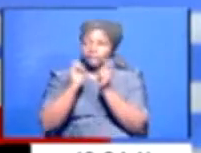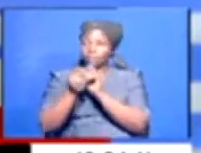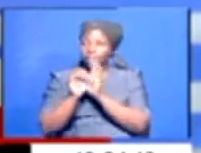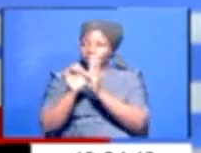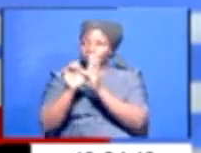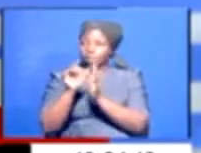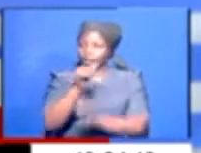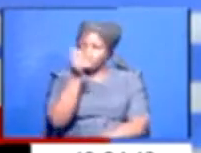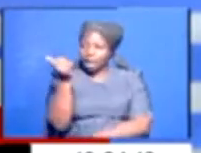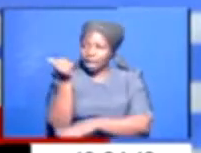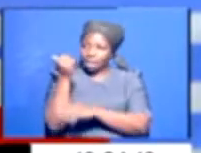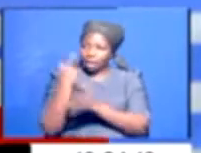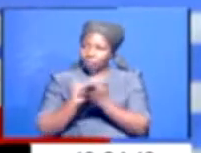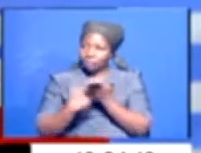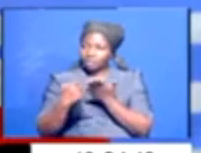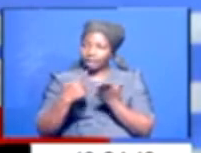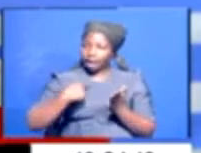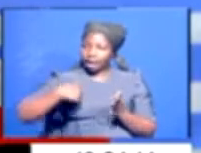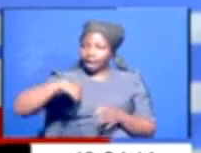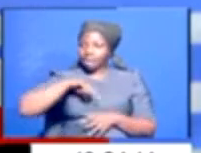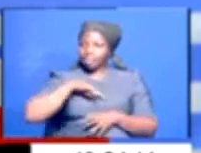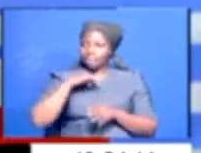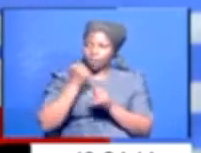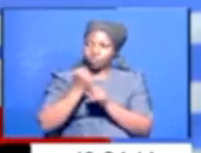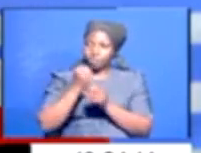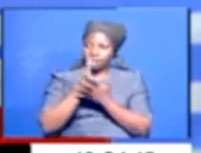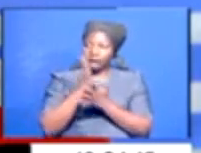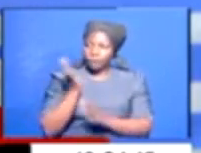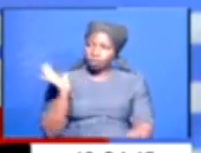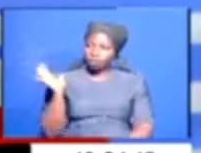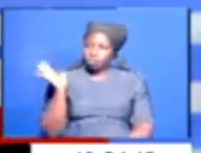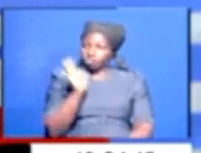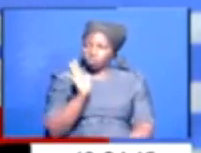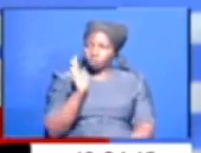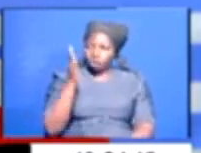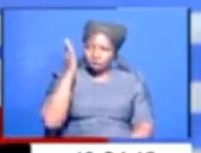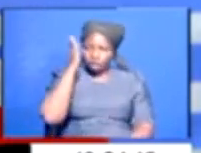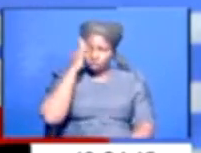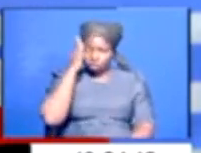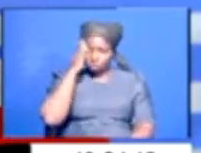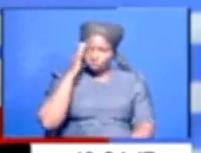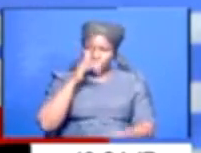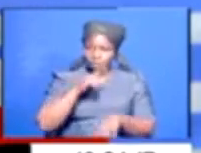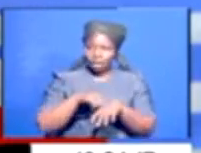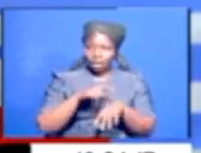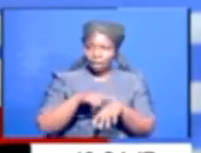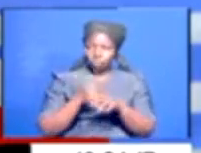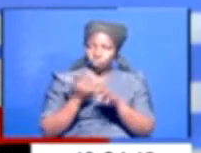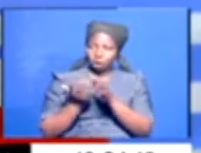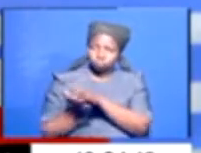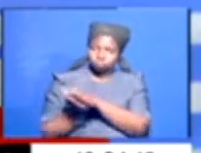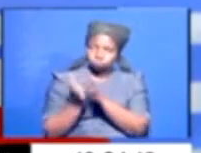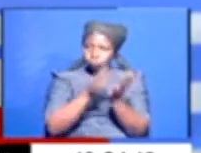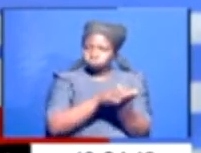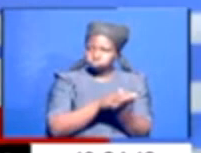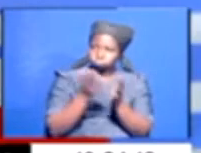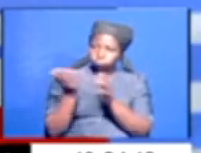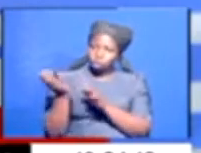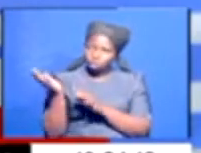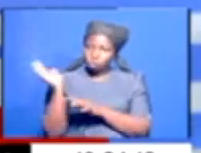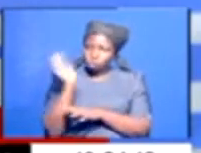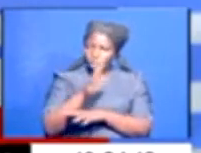we were doing some throws, and you know, when you are throwing, you measure the